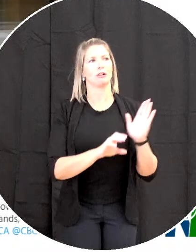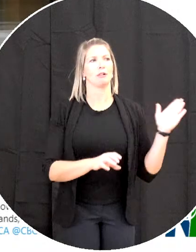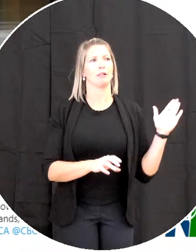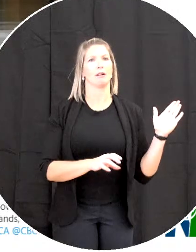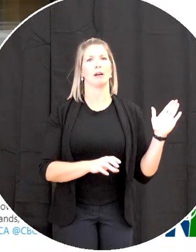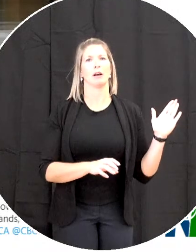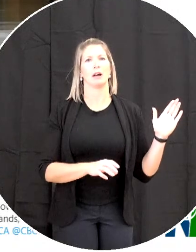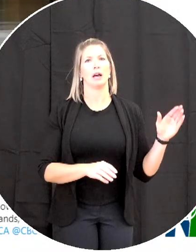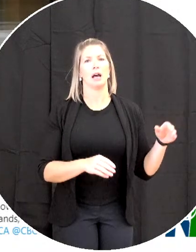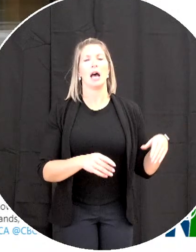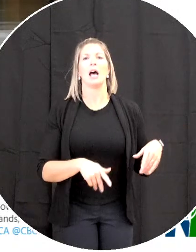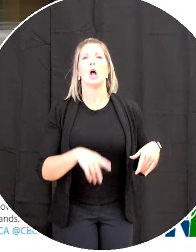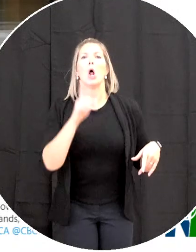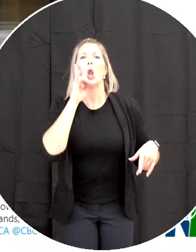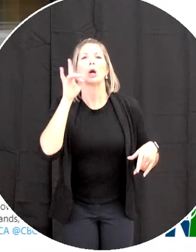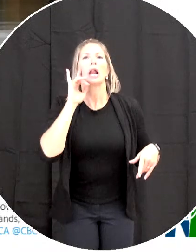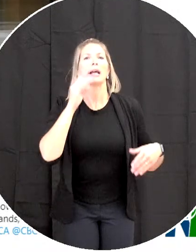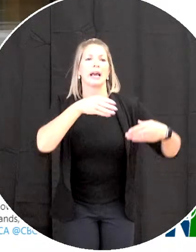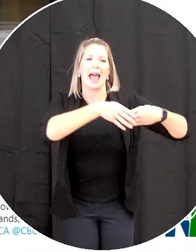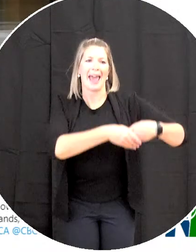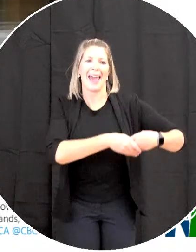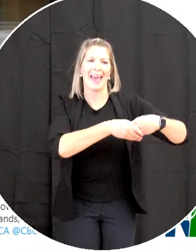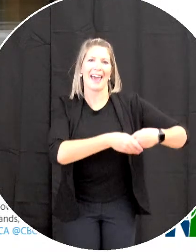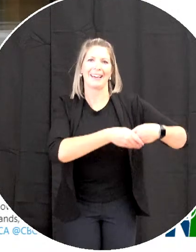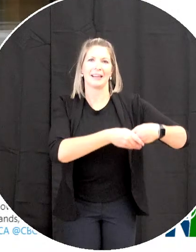hands, but following the social distancing protocol.